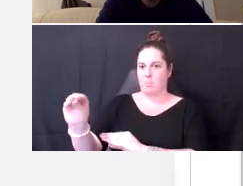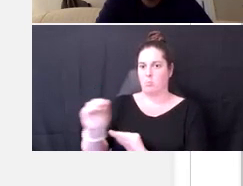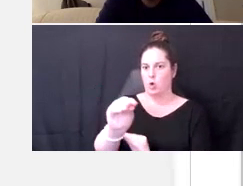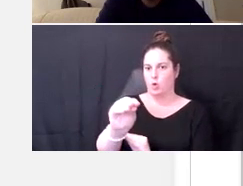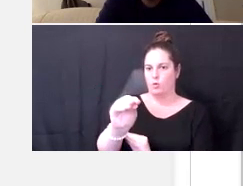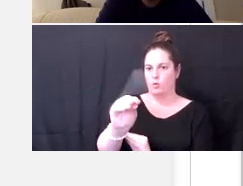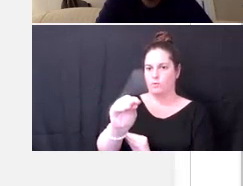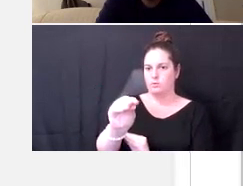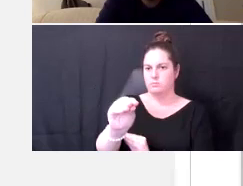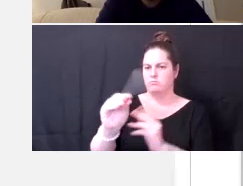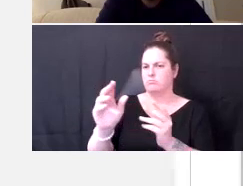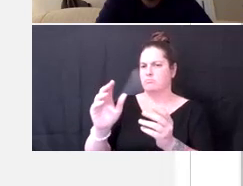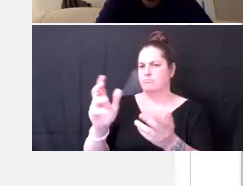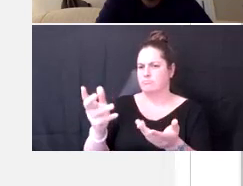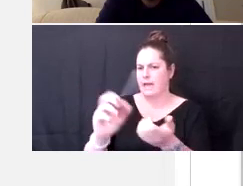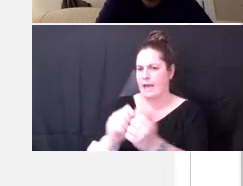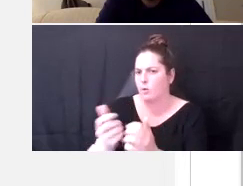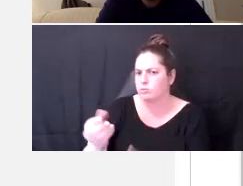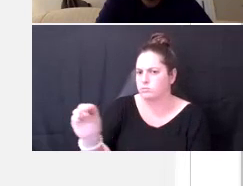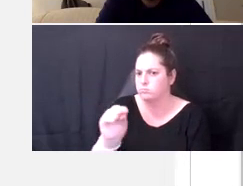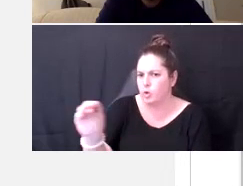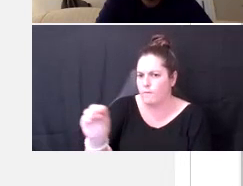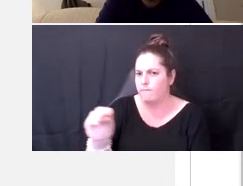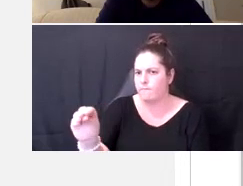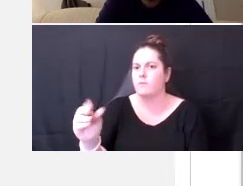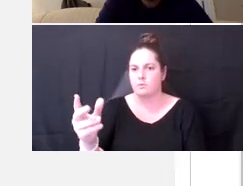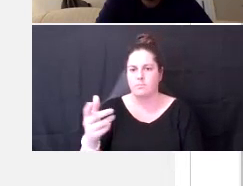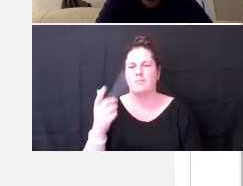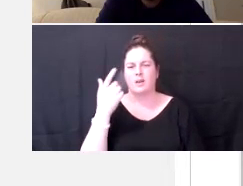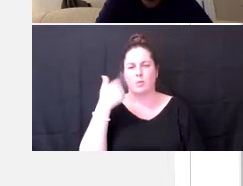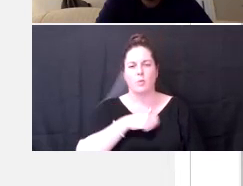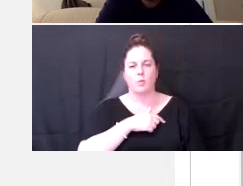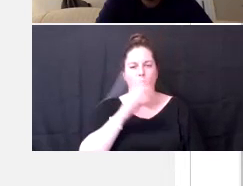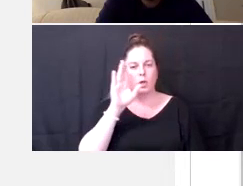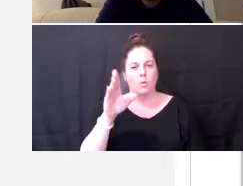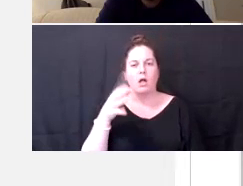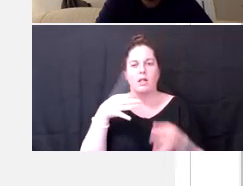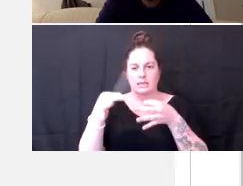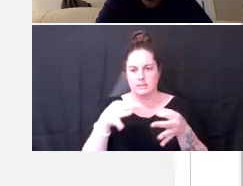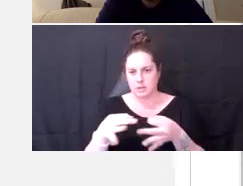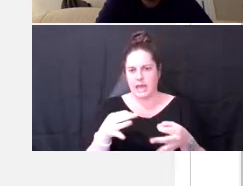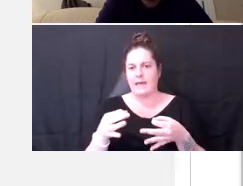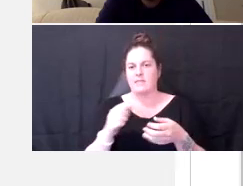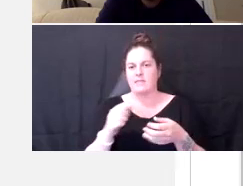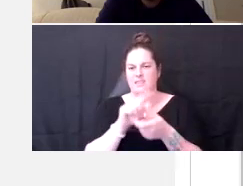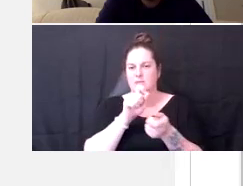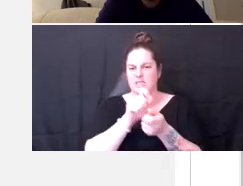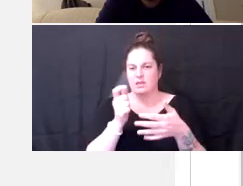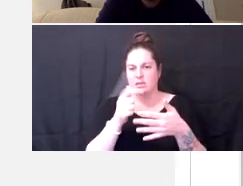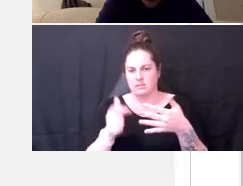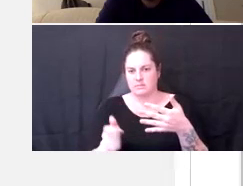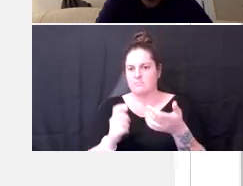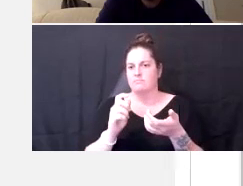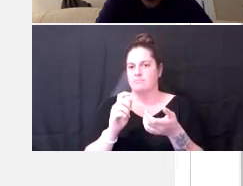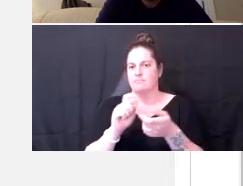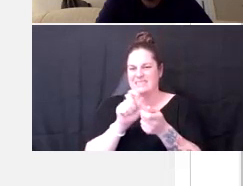look at the kinds of things that we need to be explaining to describe that moving object,